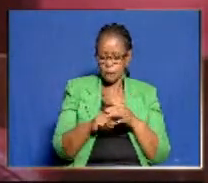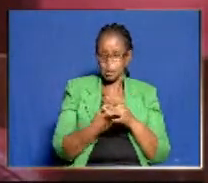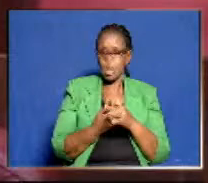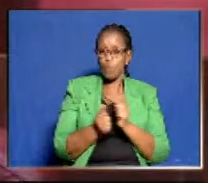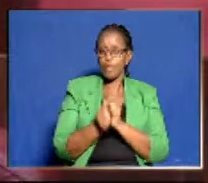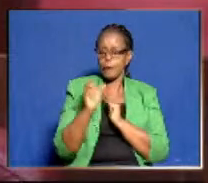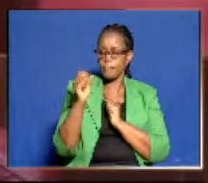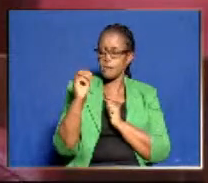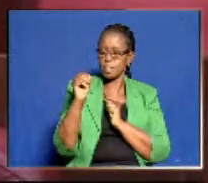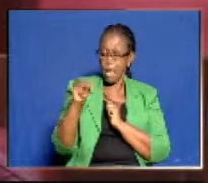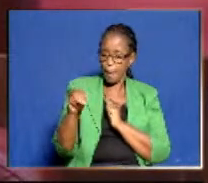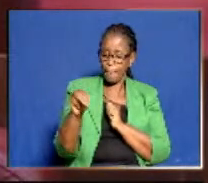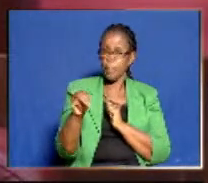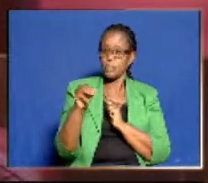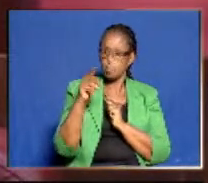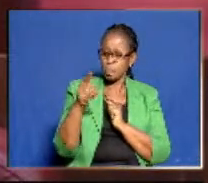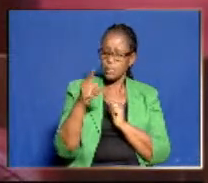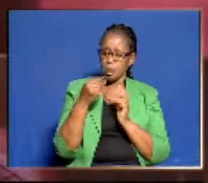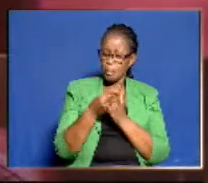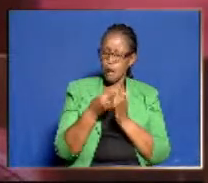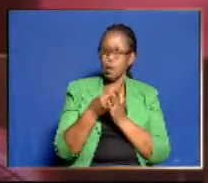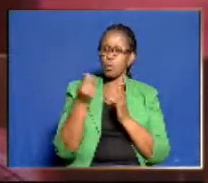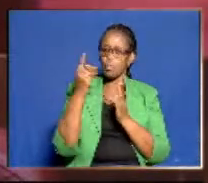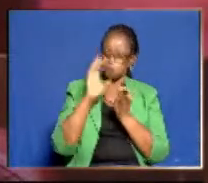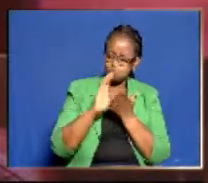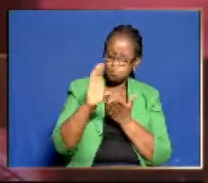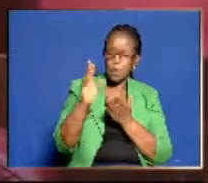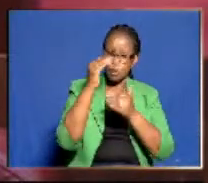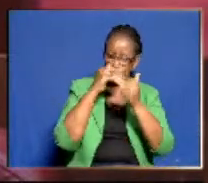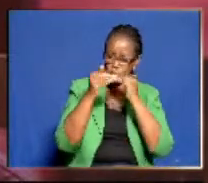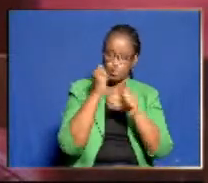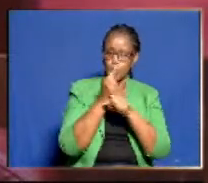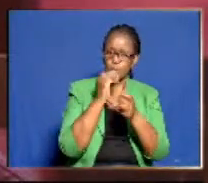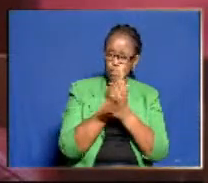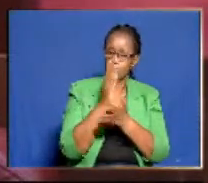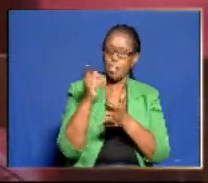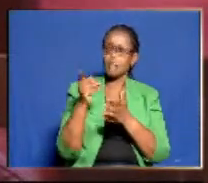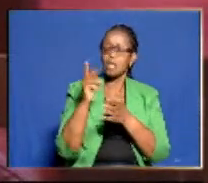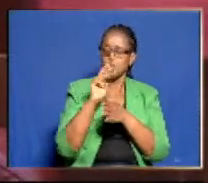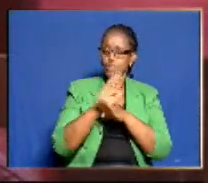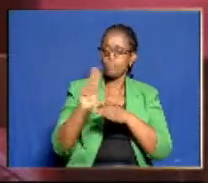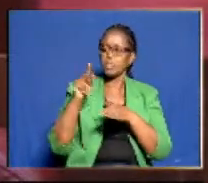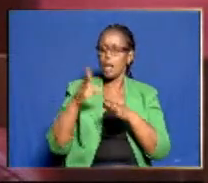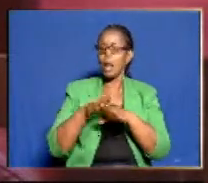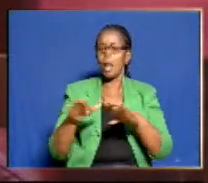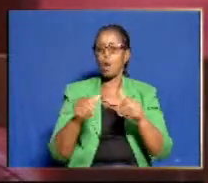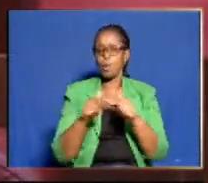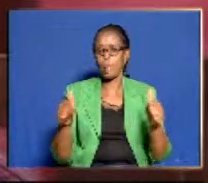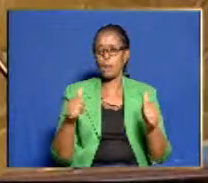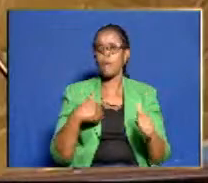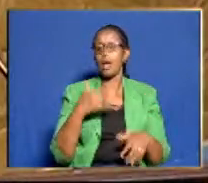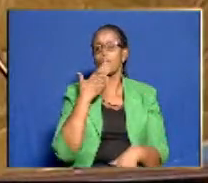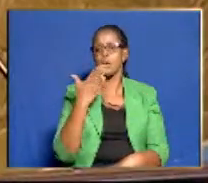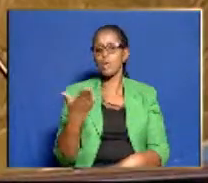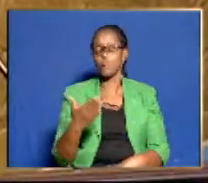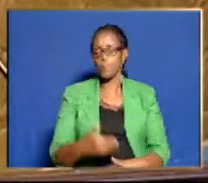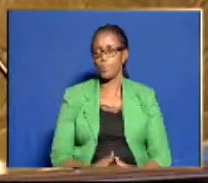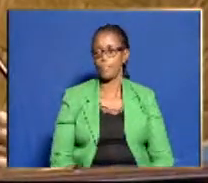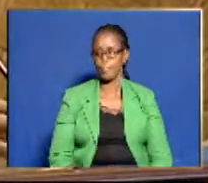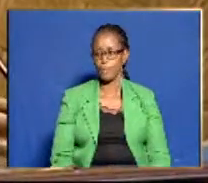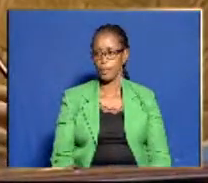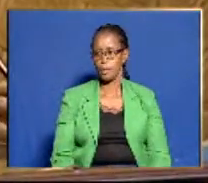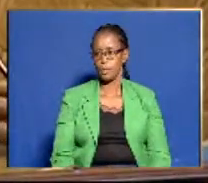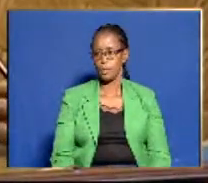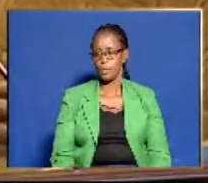million that will go to the university to make sure that that lab will start being utilized. I thank you, Honorable Speaker.